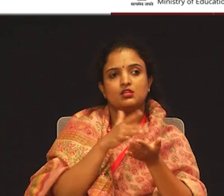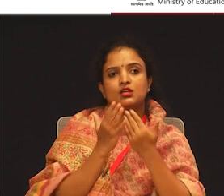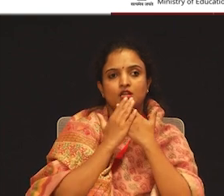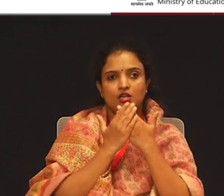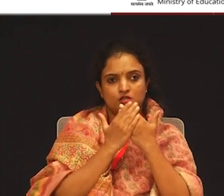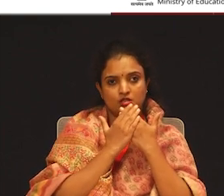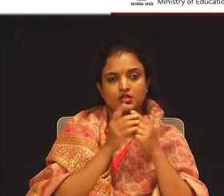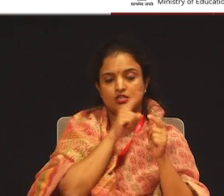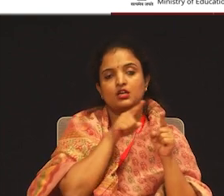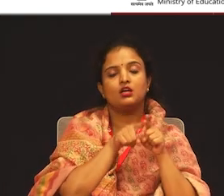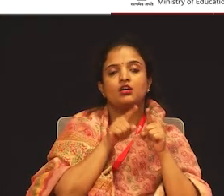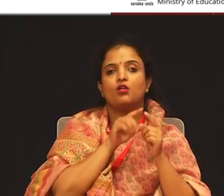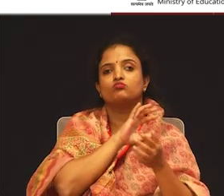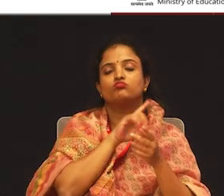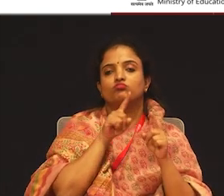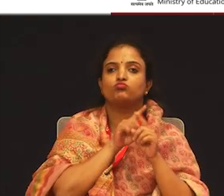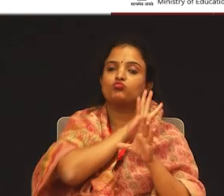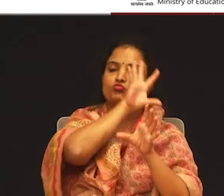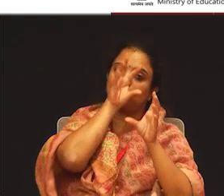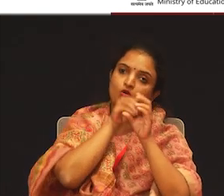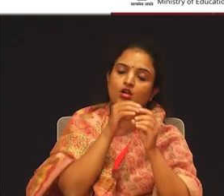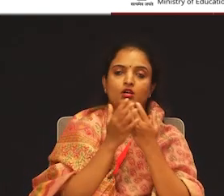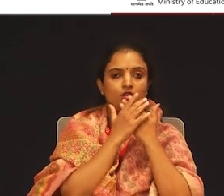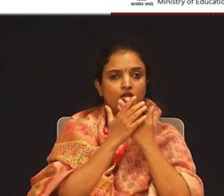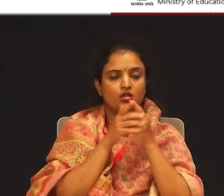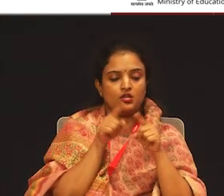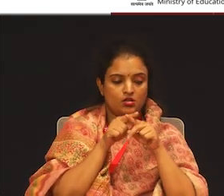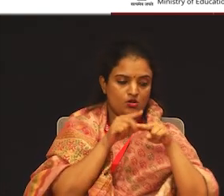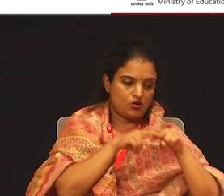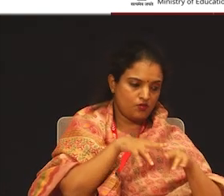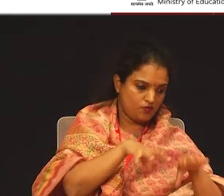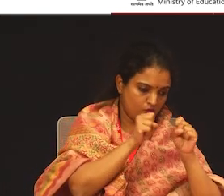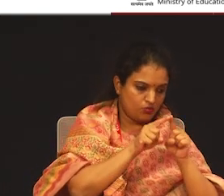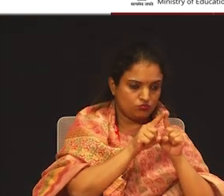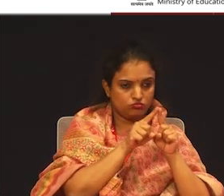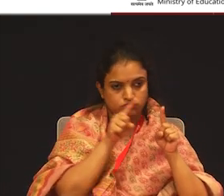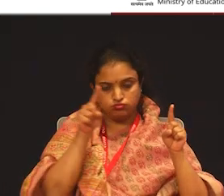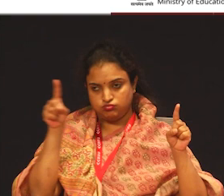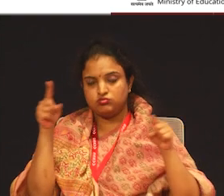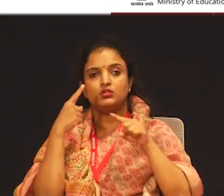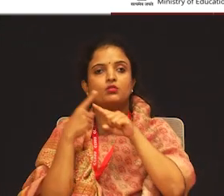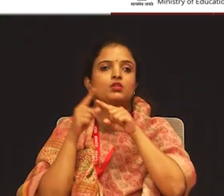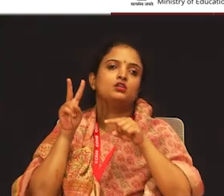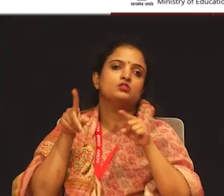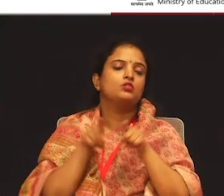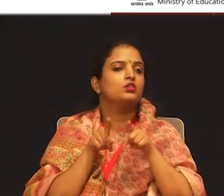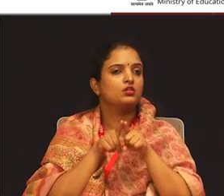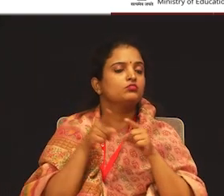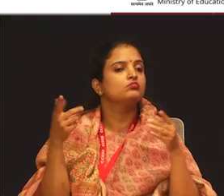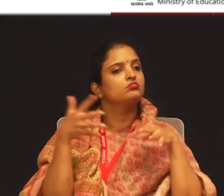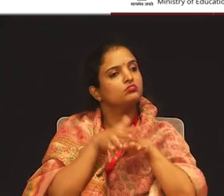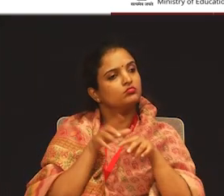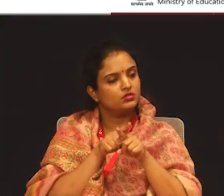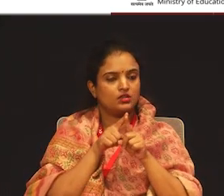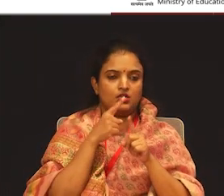scheme which is applicable from foundational level till the tertiary or secondary level of education. It includes